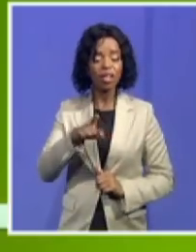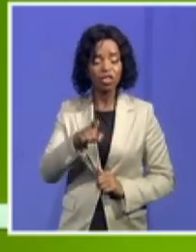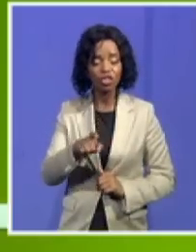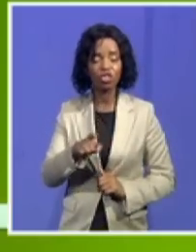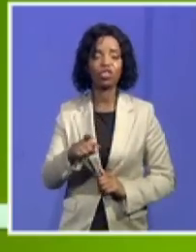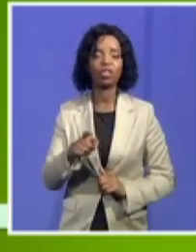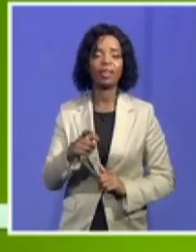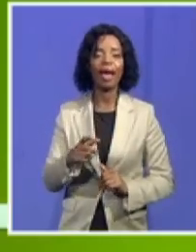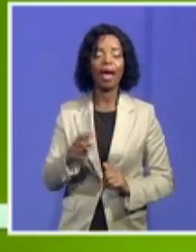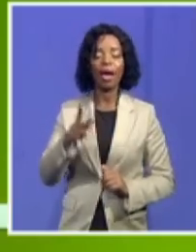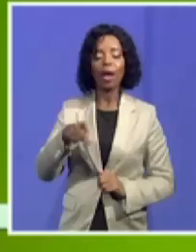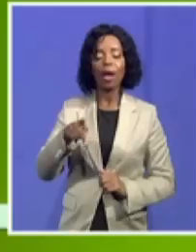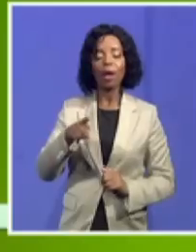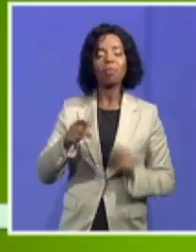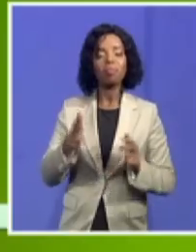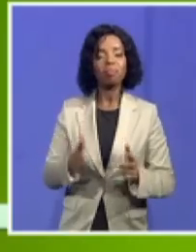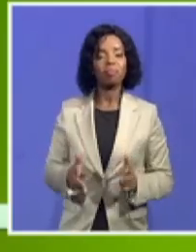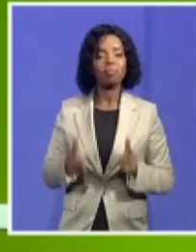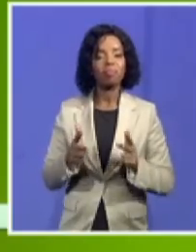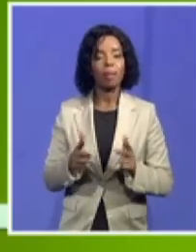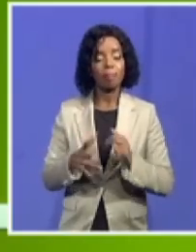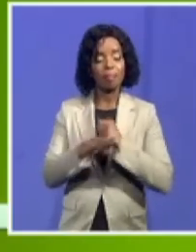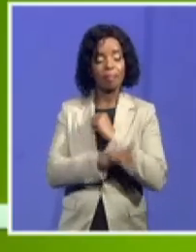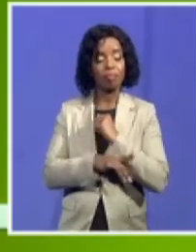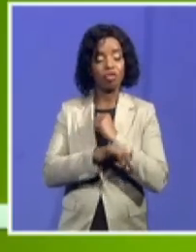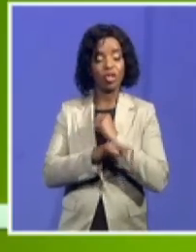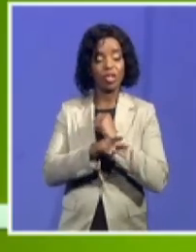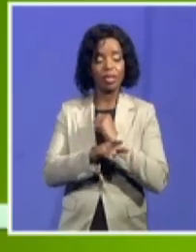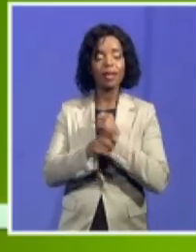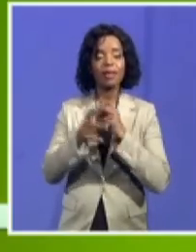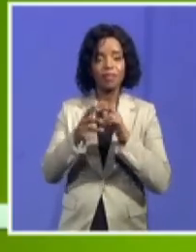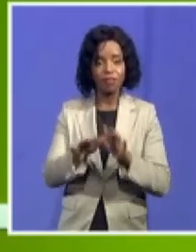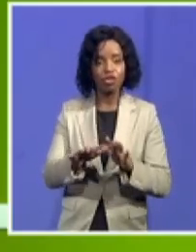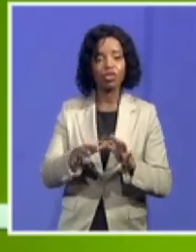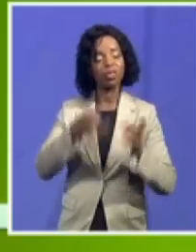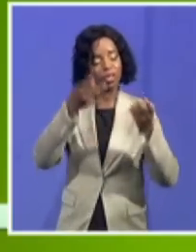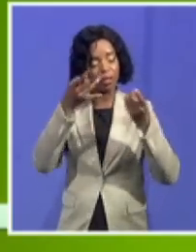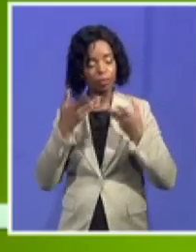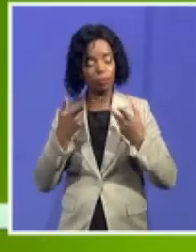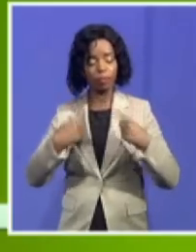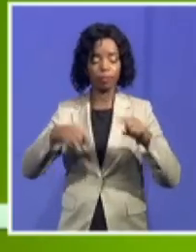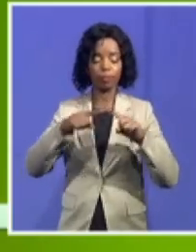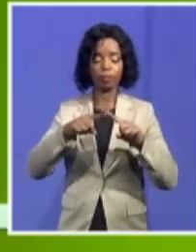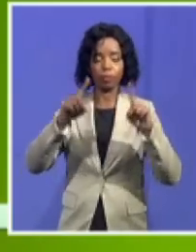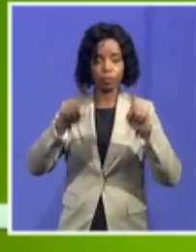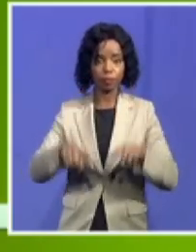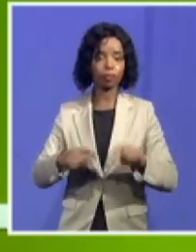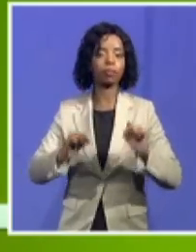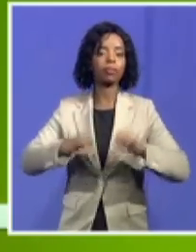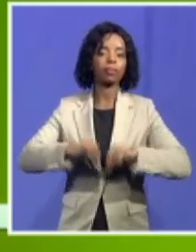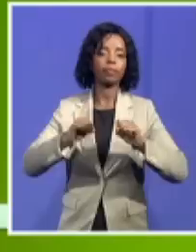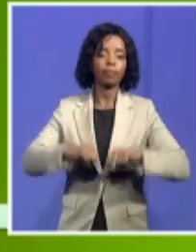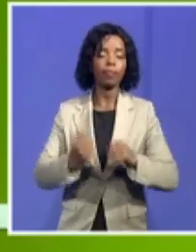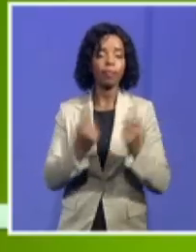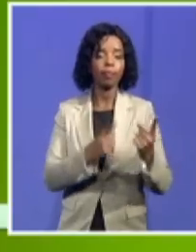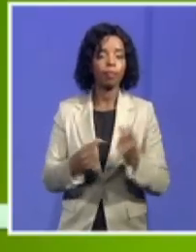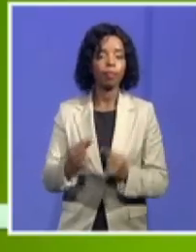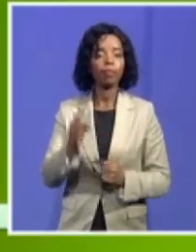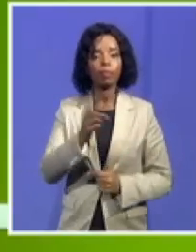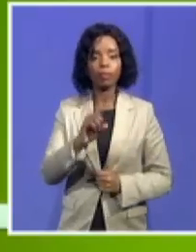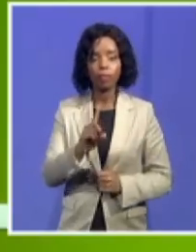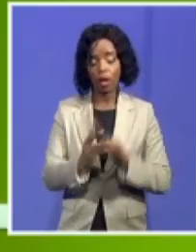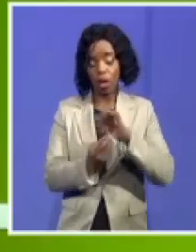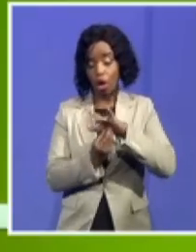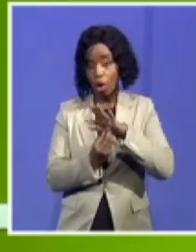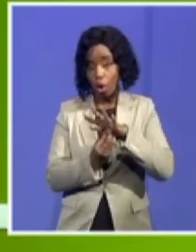for private operators to be allowed to operate the country's dedicated coal, iron ore, and